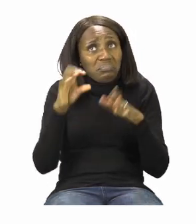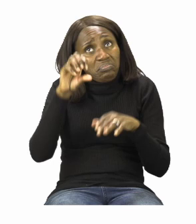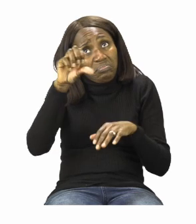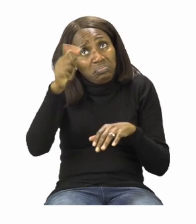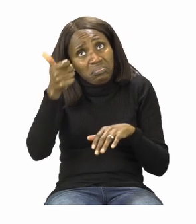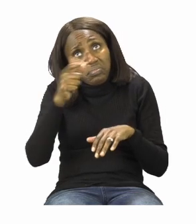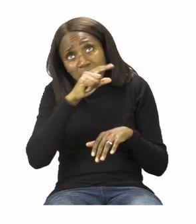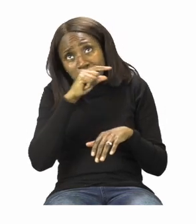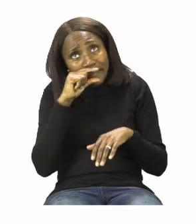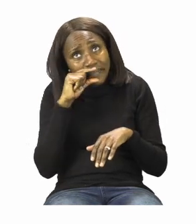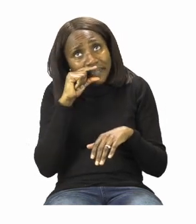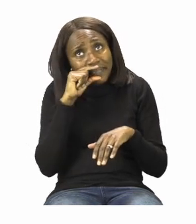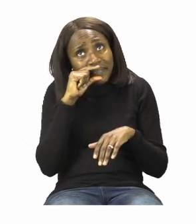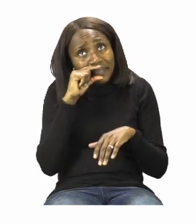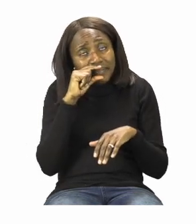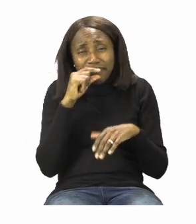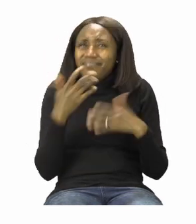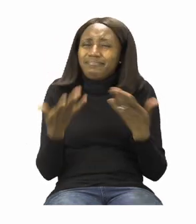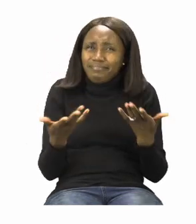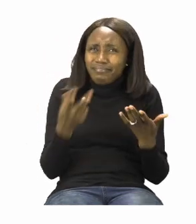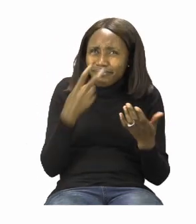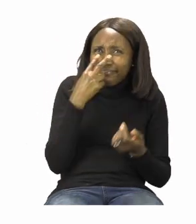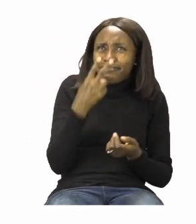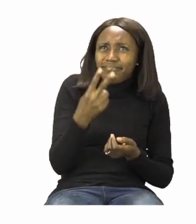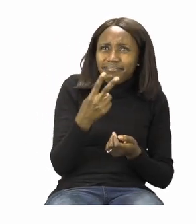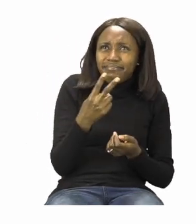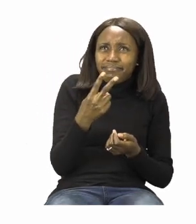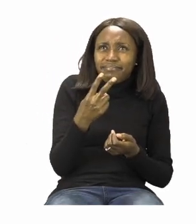our friends. So let's try.